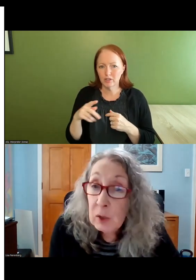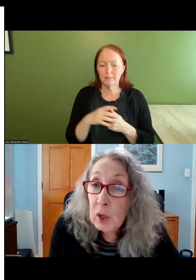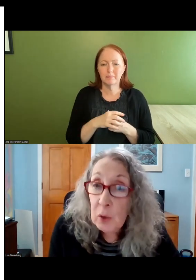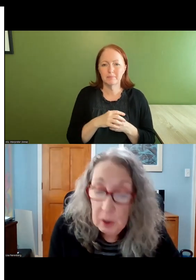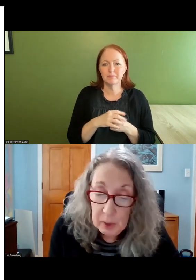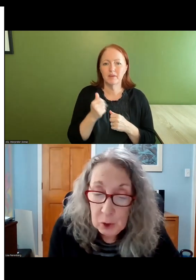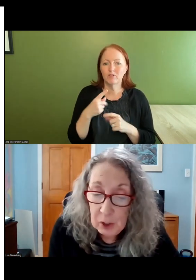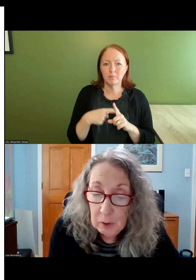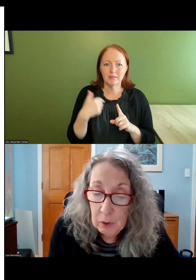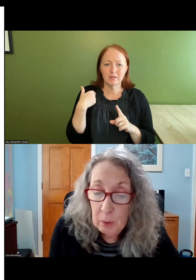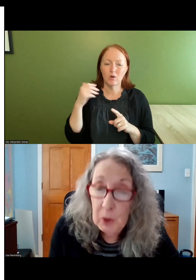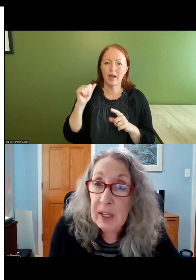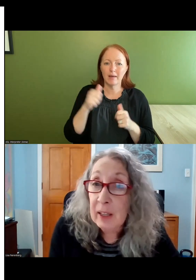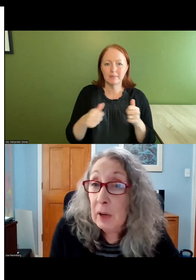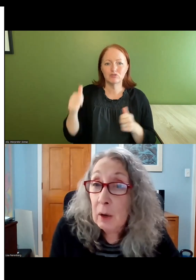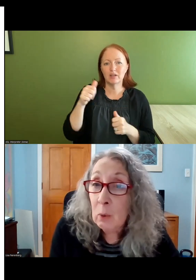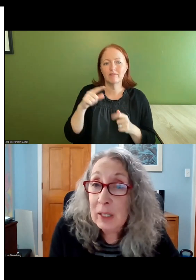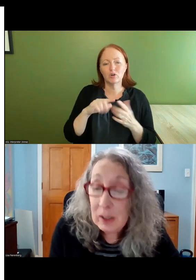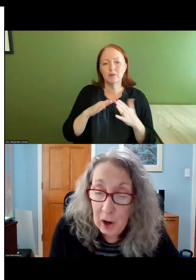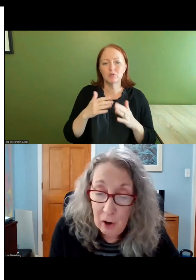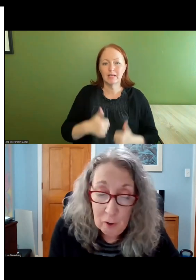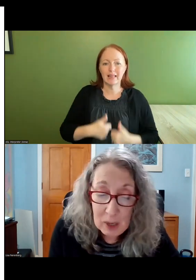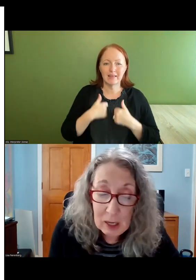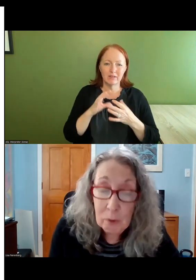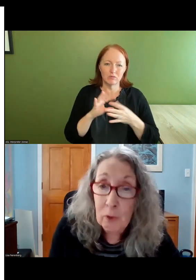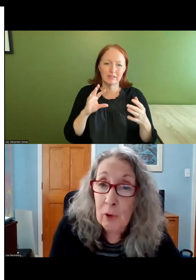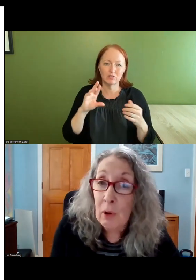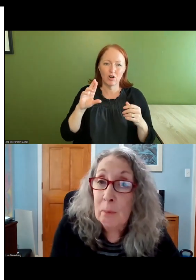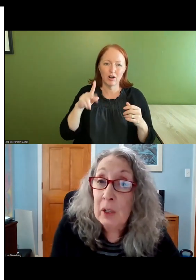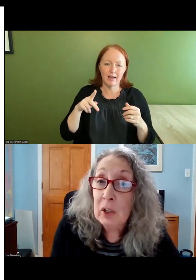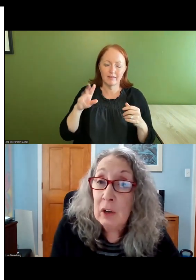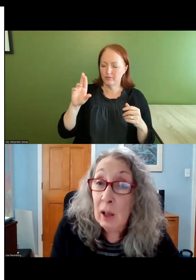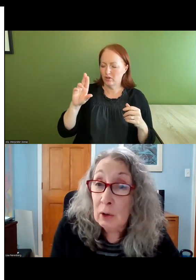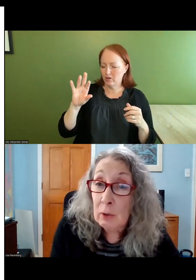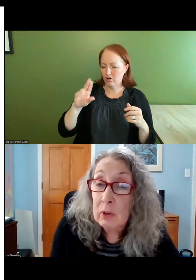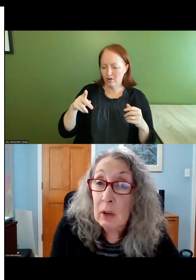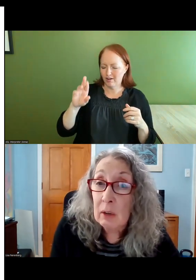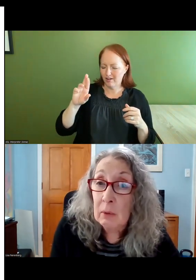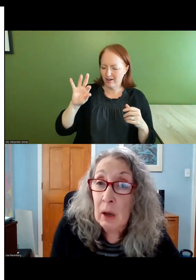couple of months ago, the Administration for Community Living released an RFP for $1 million